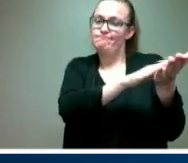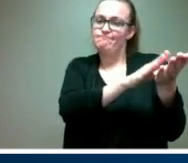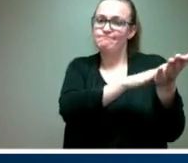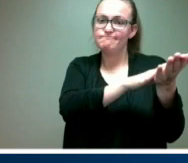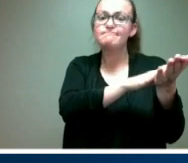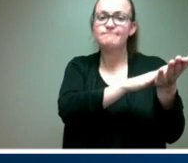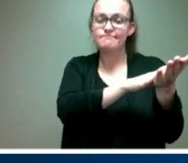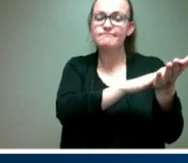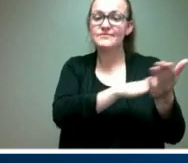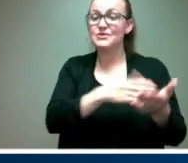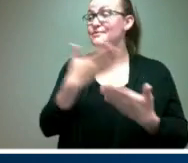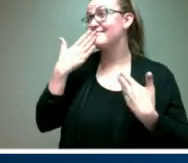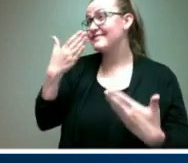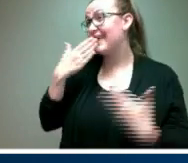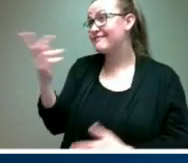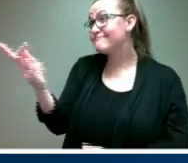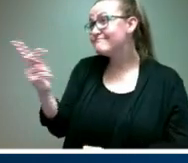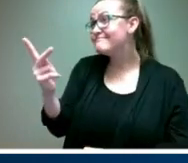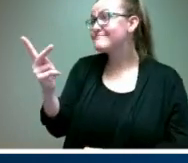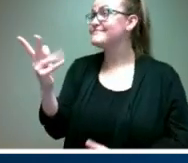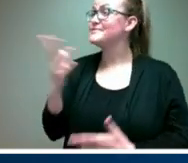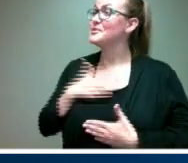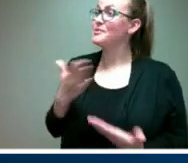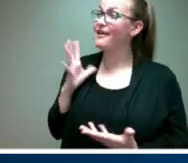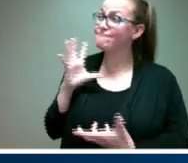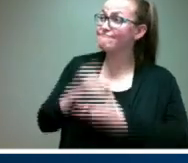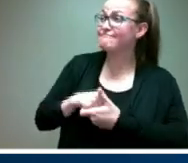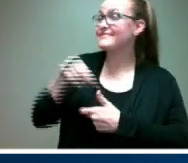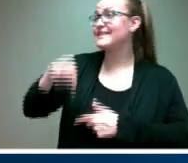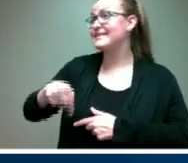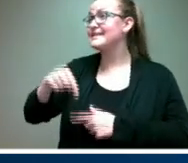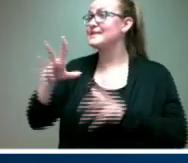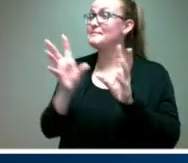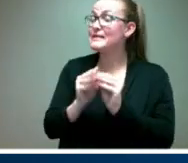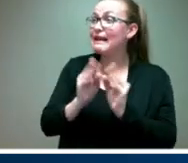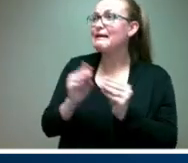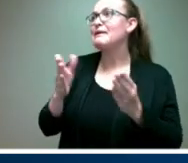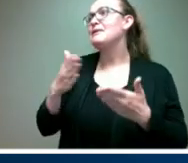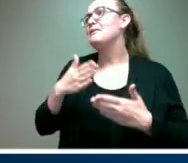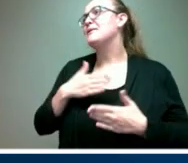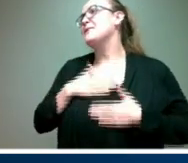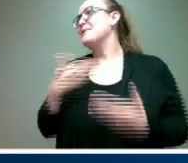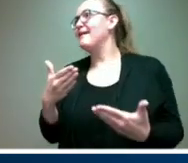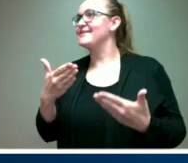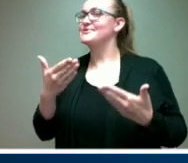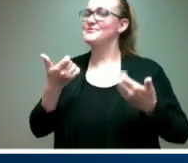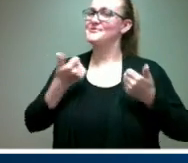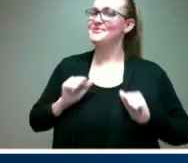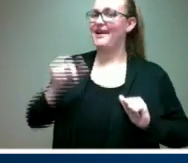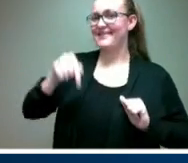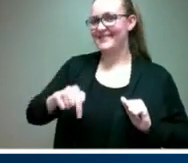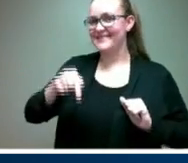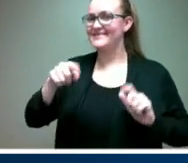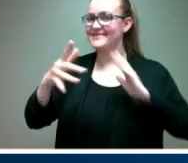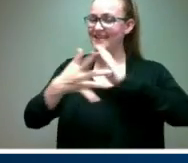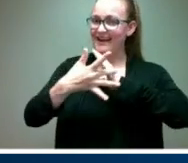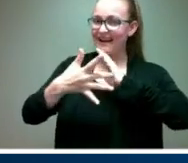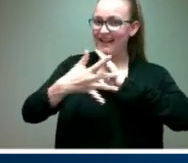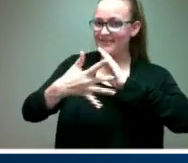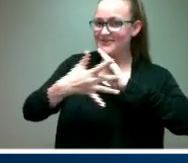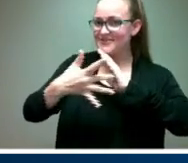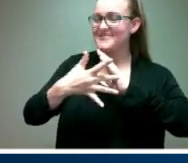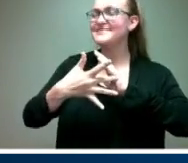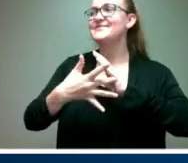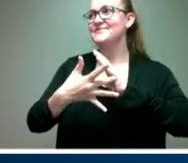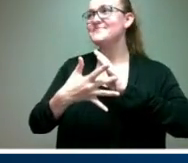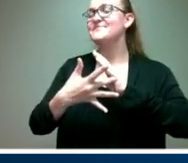Thank you both for being here and being game to, you know, try this technology version of the town hall to get the word out to our